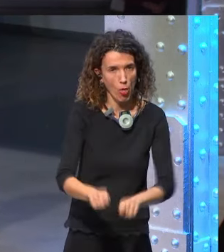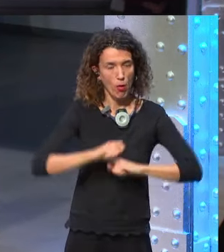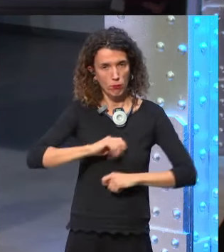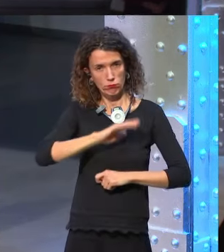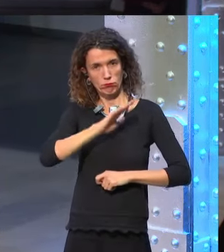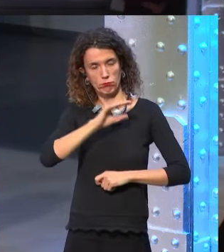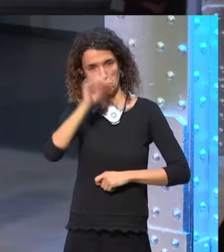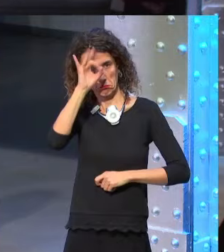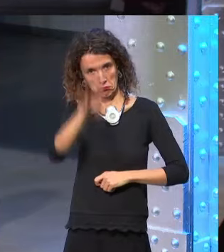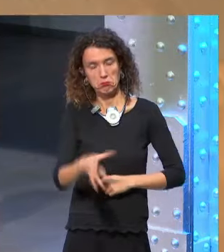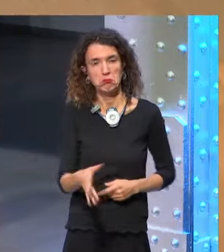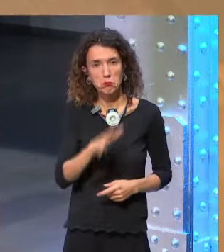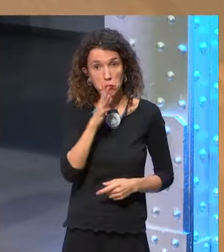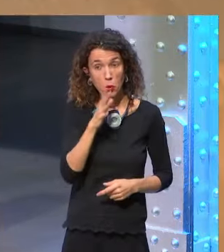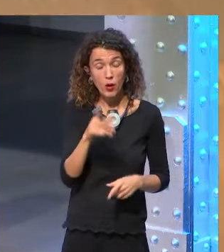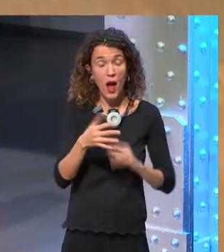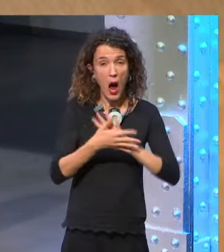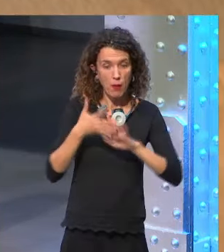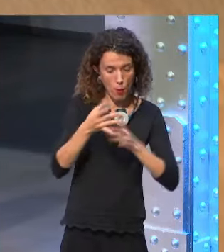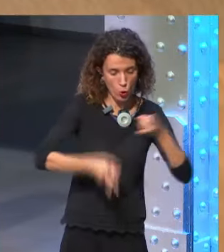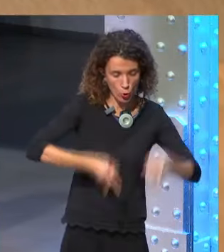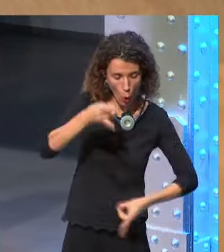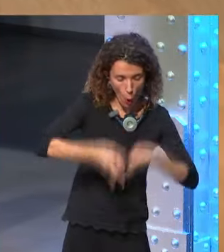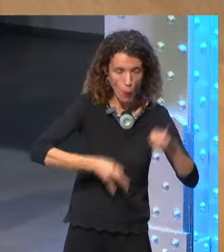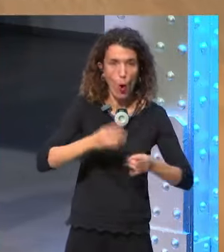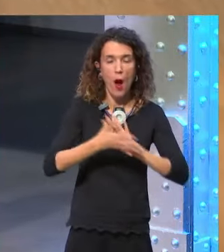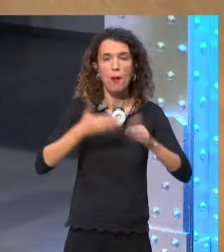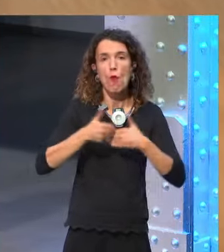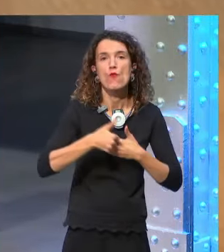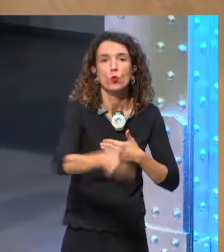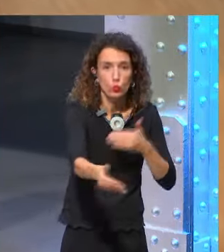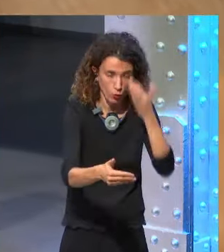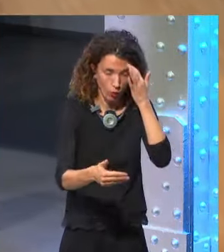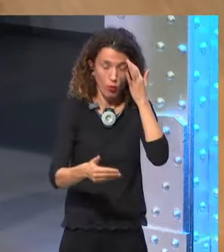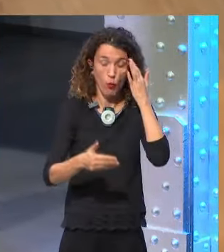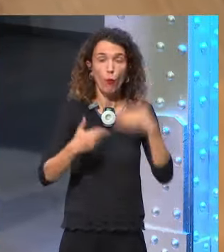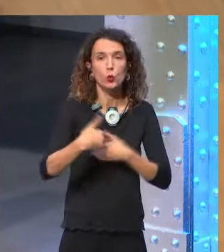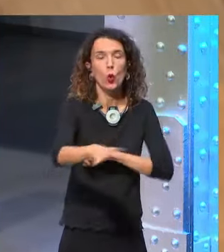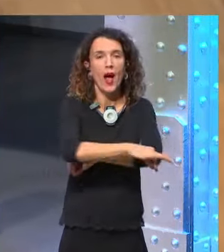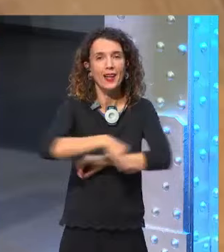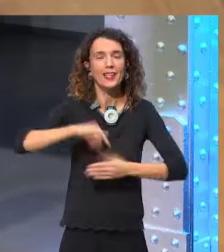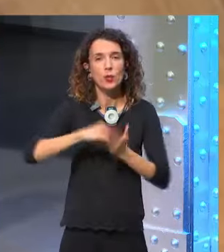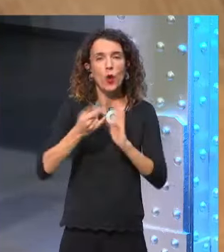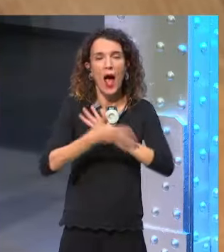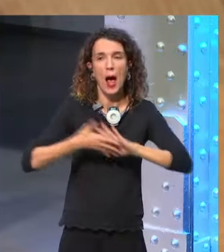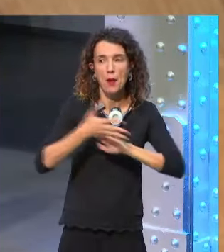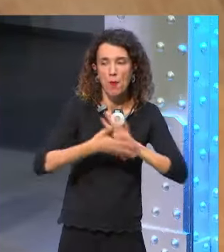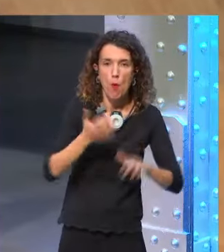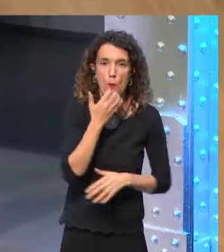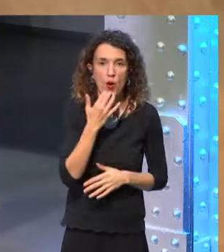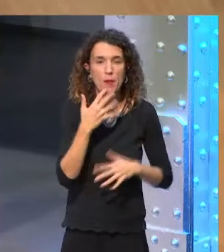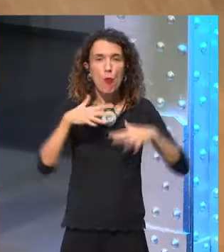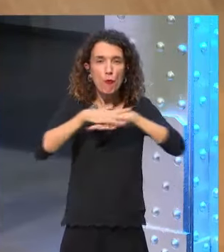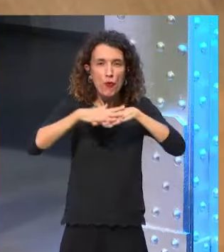obviously, when we talk about robots, we talk about the future. When we talk about the future in architecture, we often talk about fibers, carbon fiber, glass fiber, whatever it